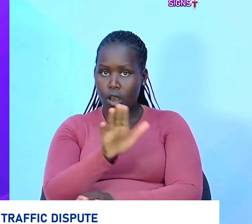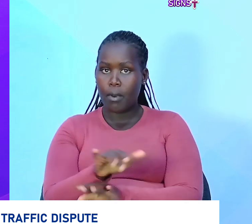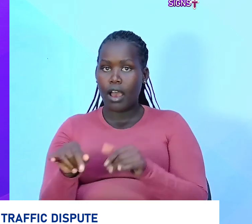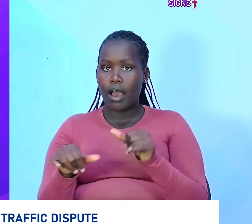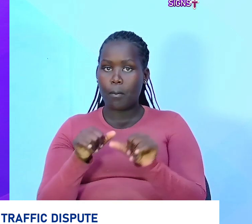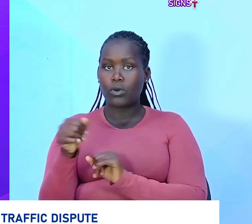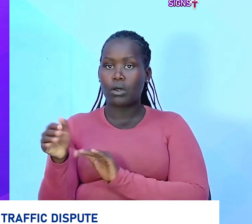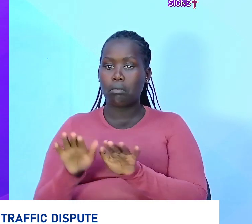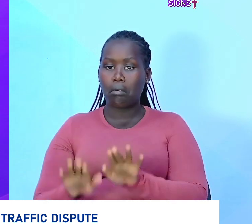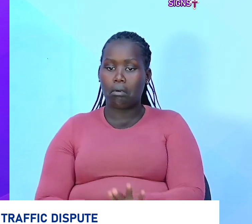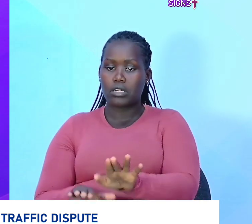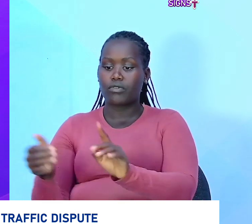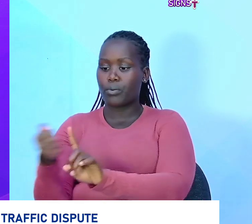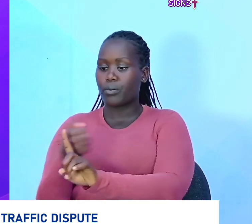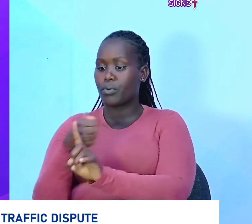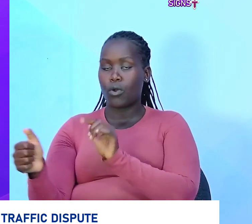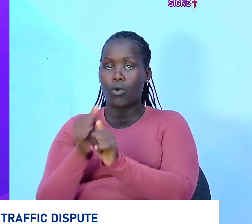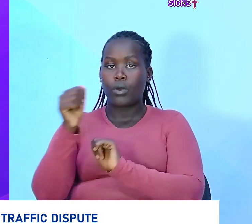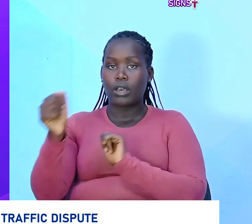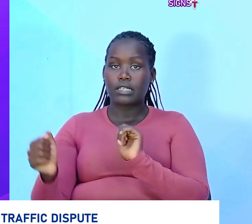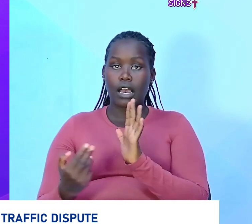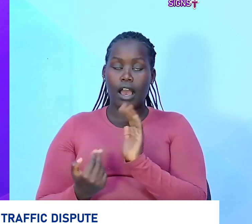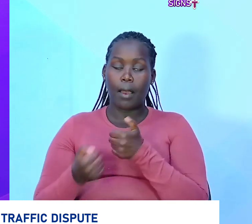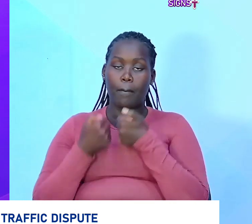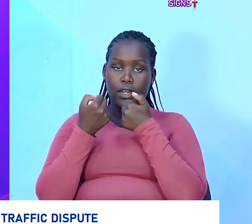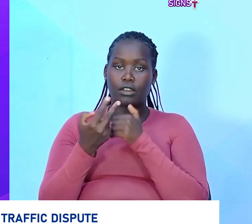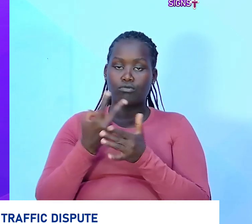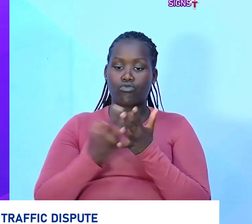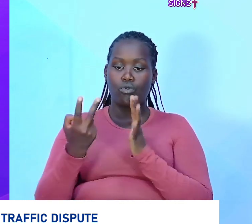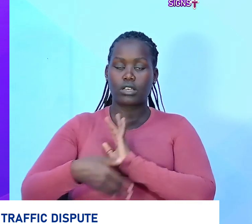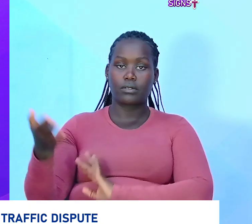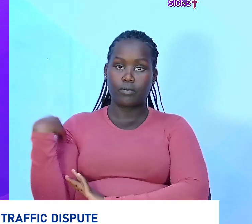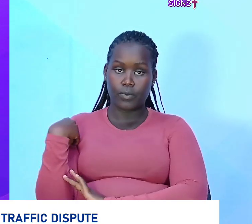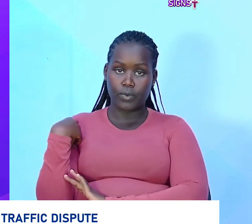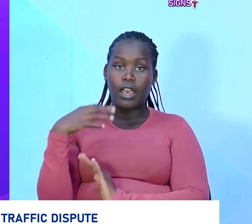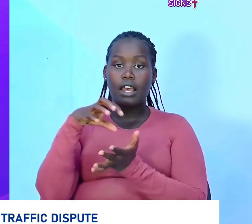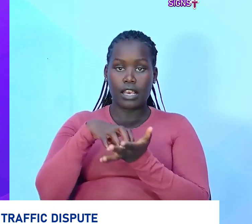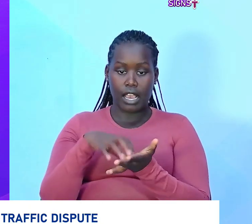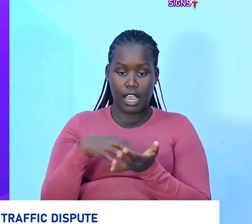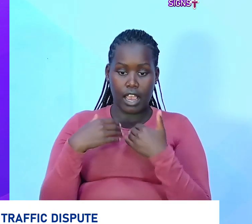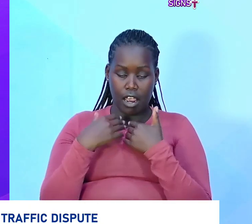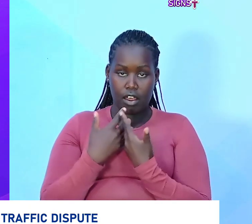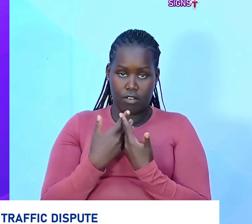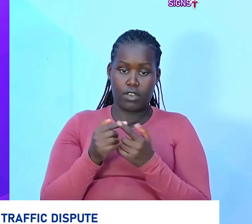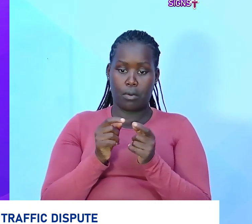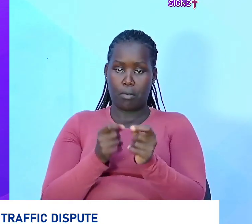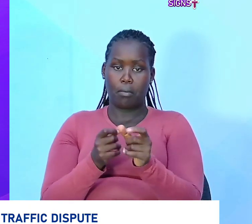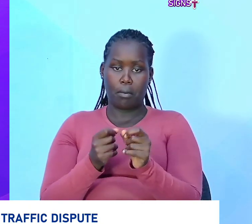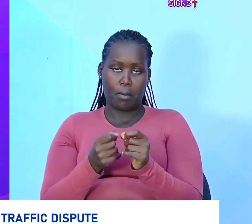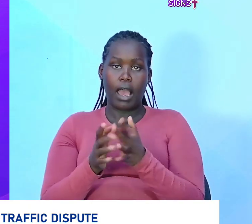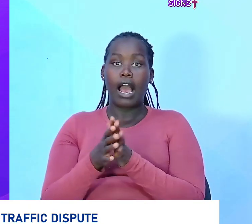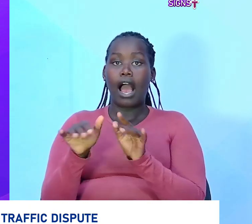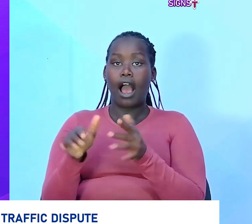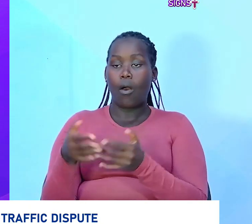traffic violation that occurred 2 weeks ago. The incident sparked tense confrontations as